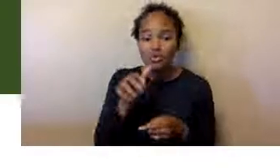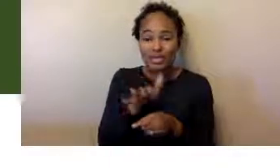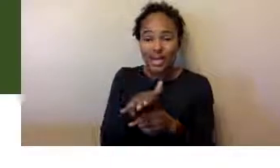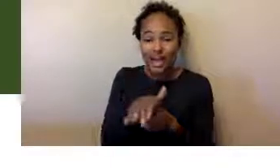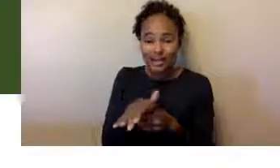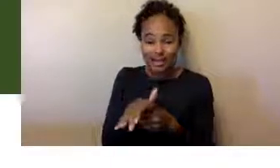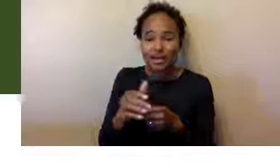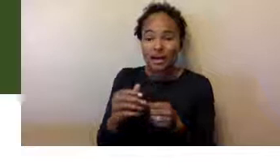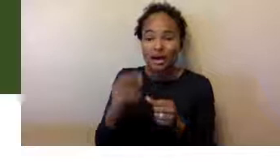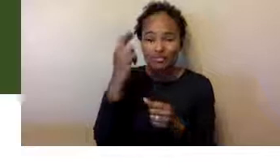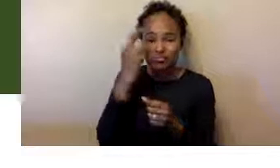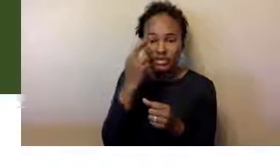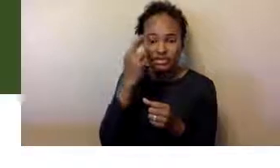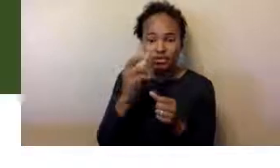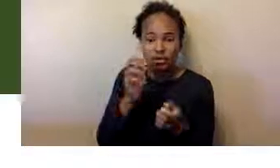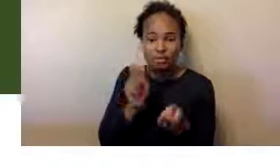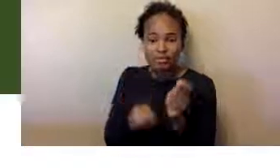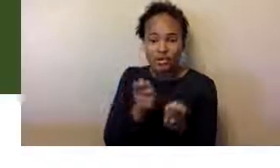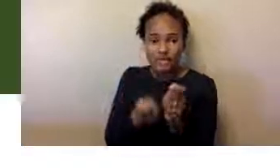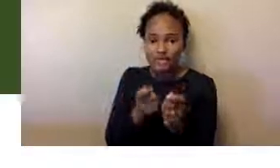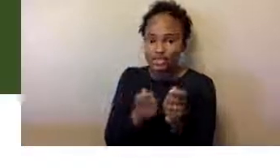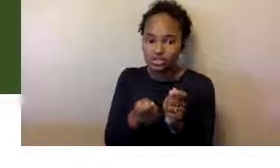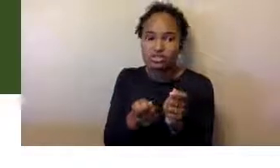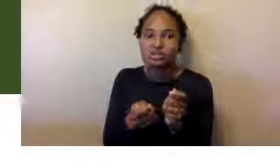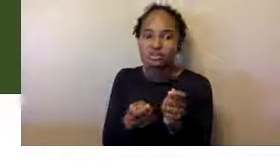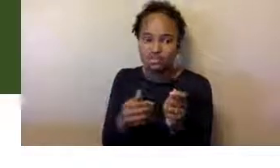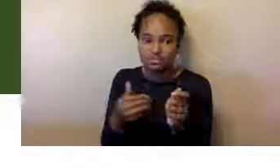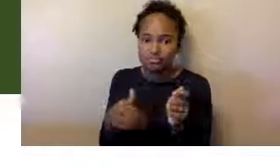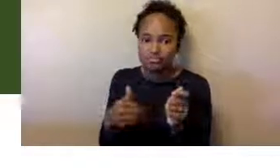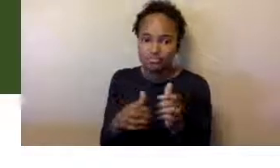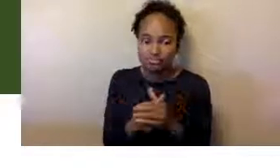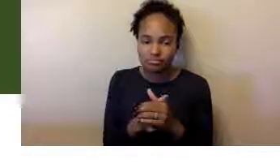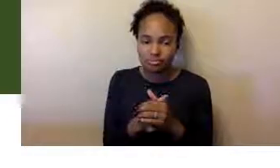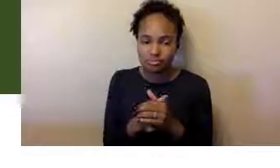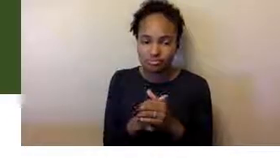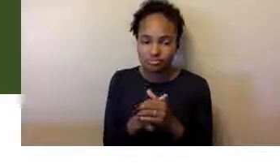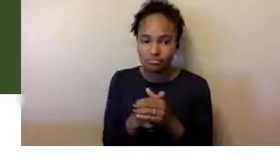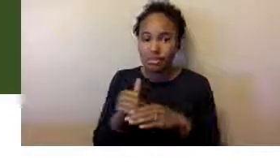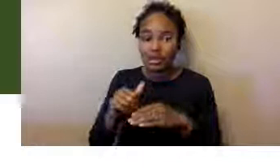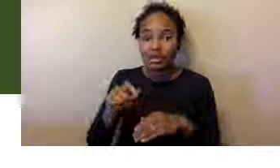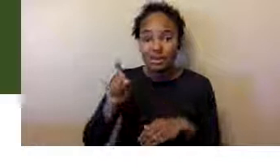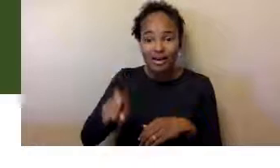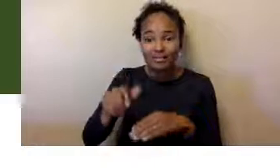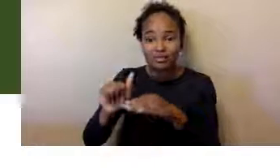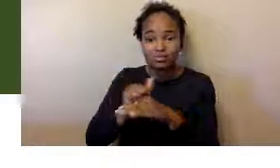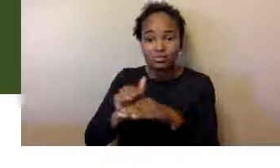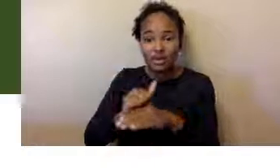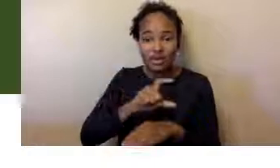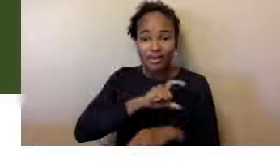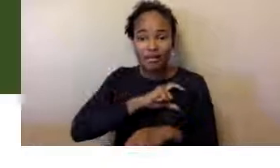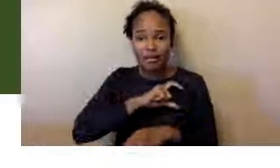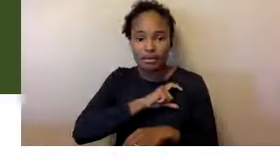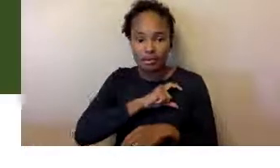of discrimination within crisis response. So training law enforcement officers in mental